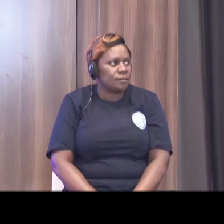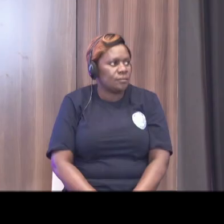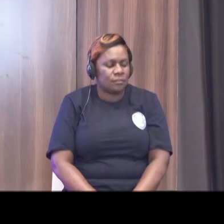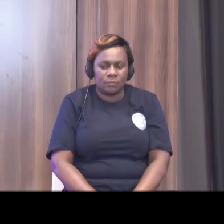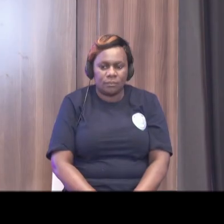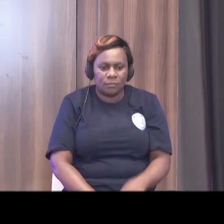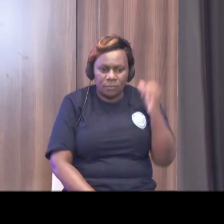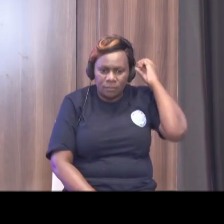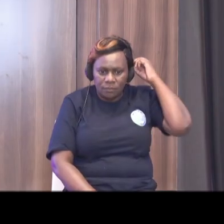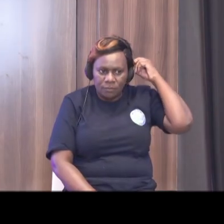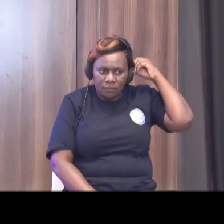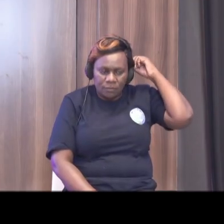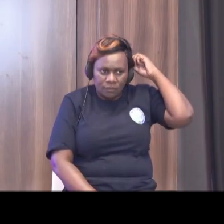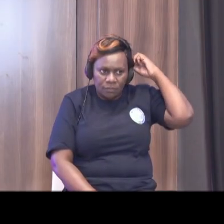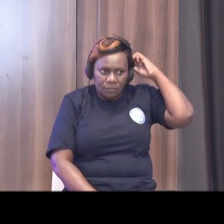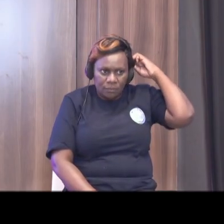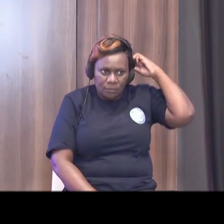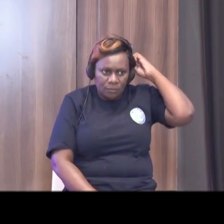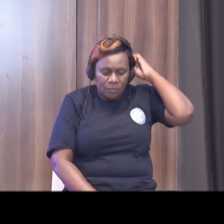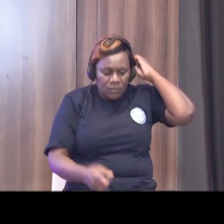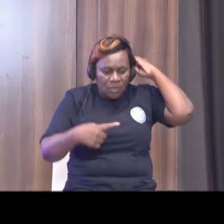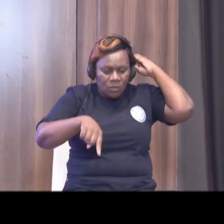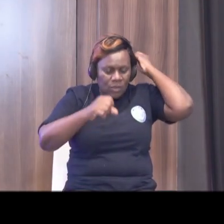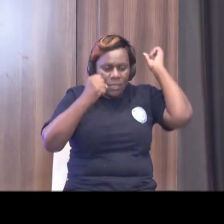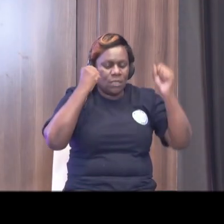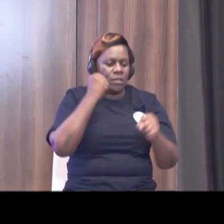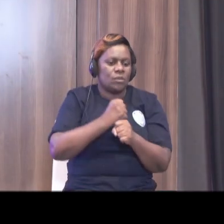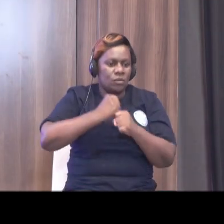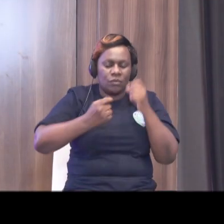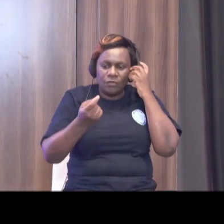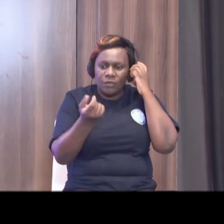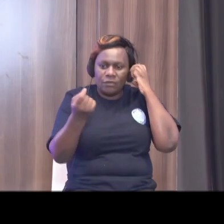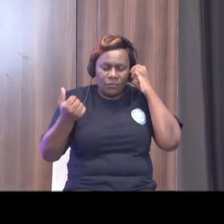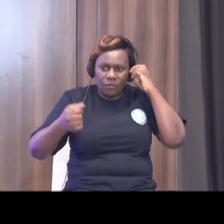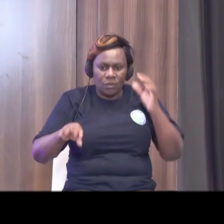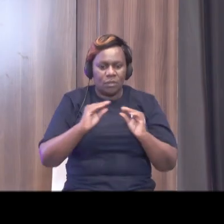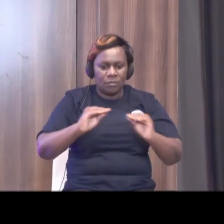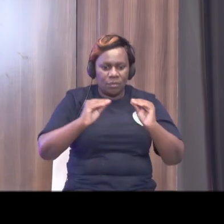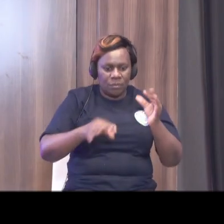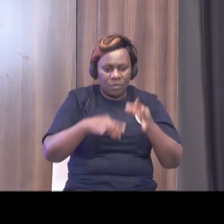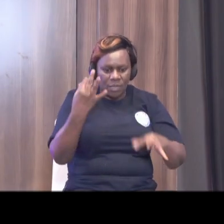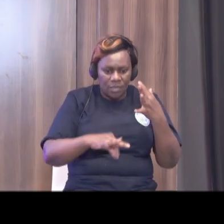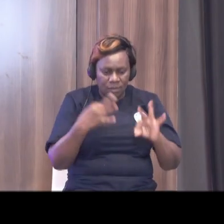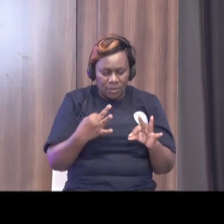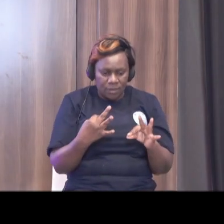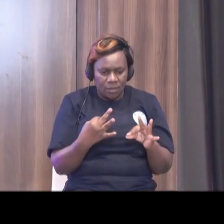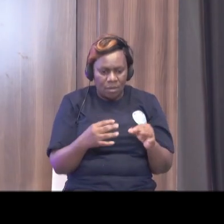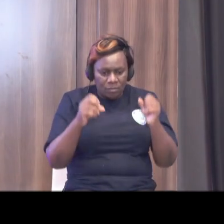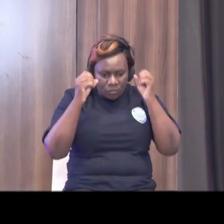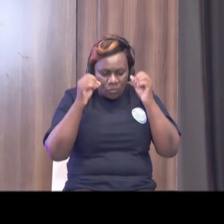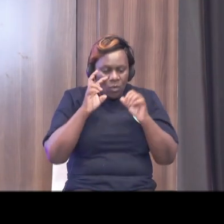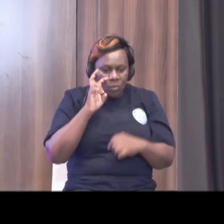Oops, see if it'll go. So we conducted quite a few sensitivity analyses. Again, this was an